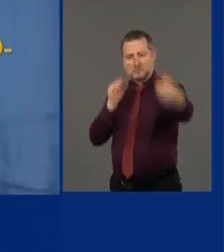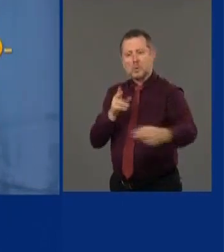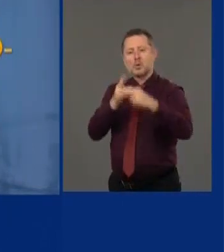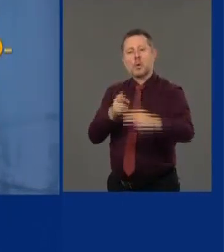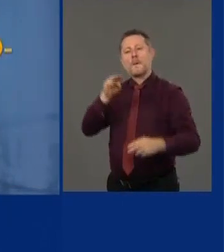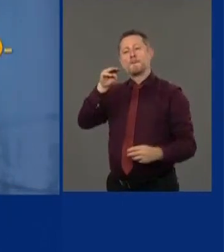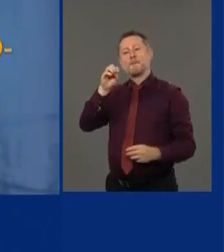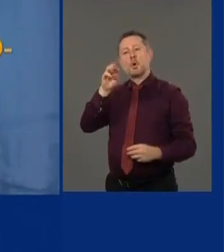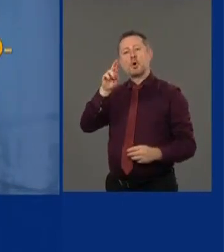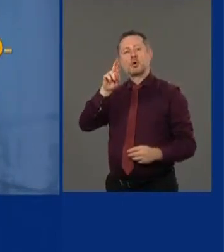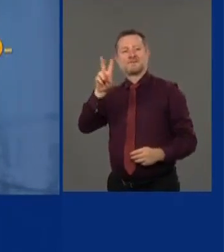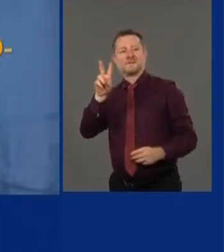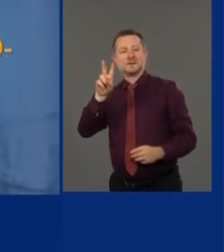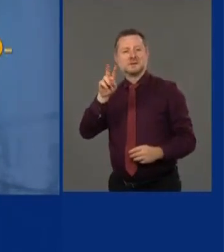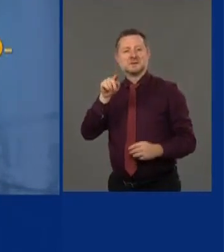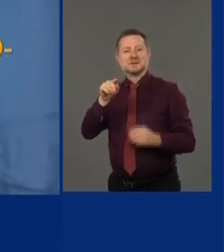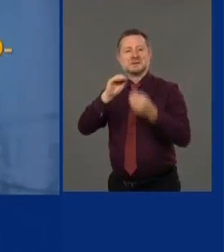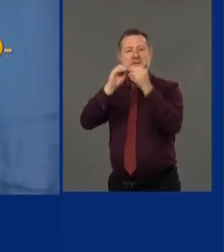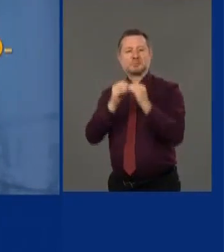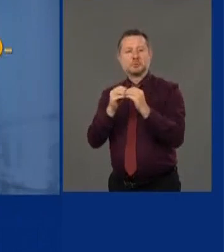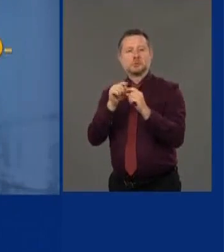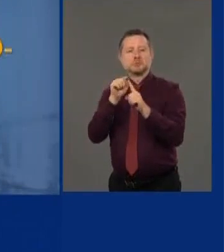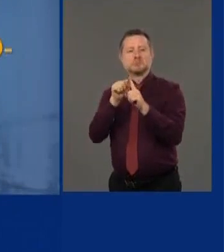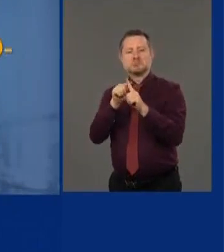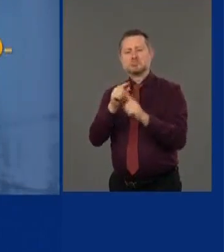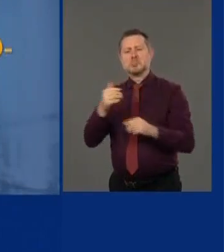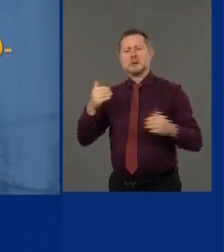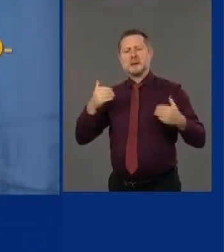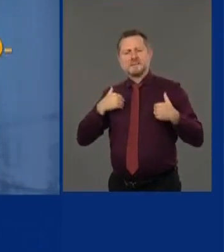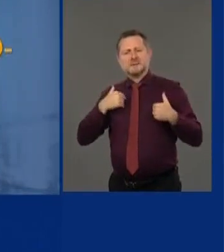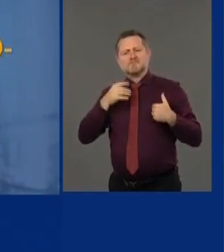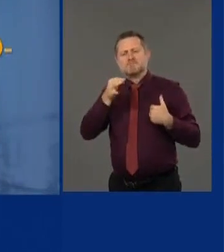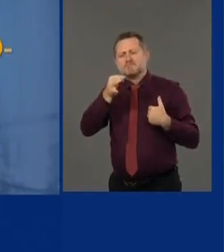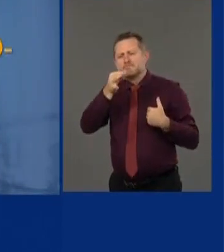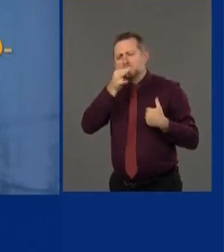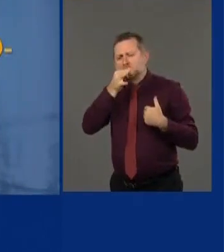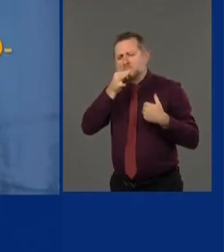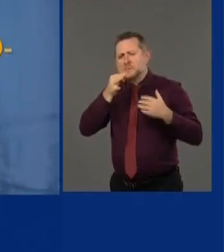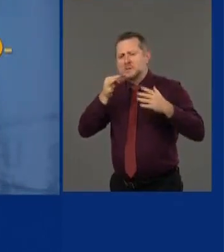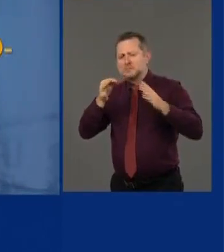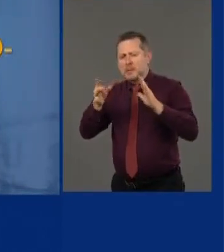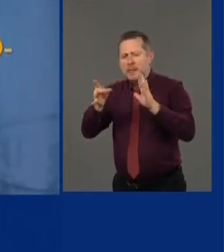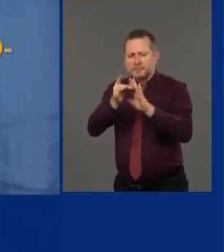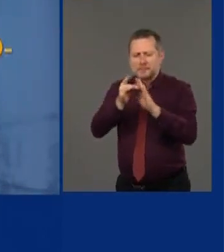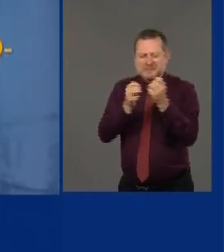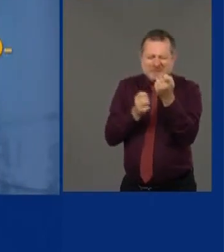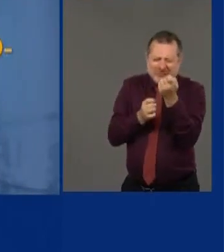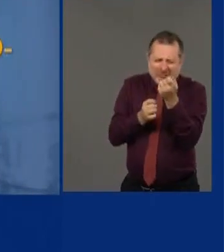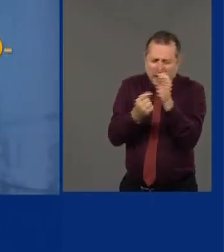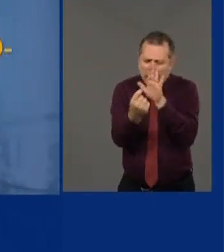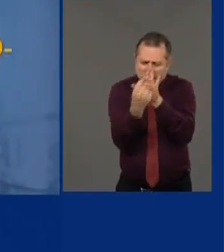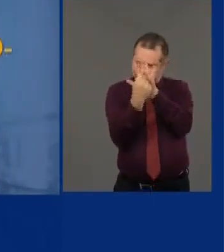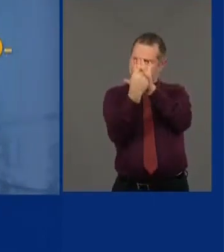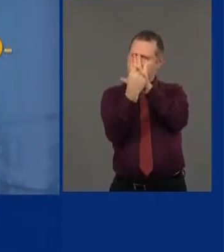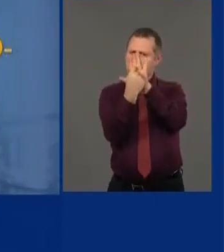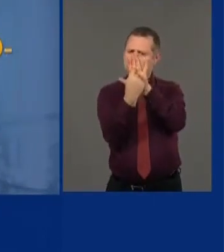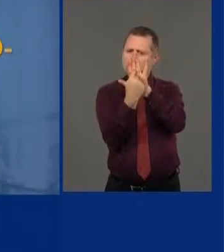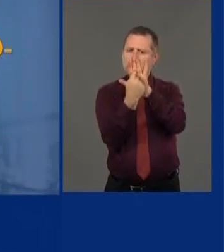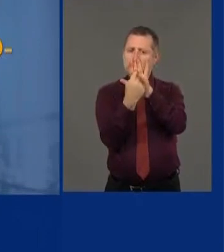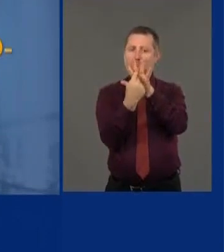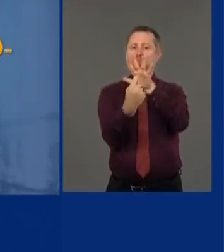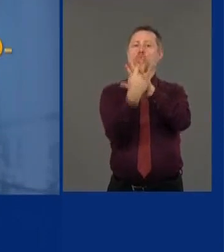different filters that filter out different size particles. And they have filters that can actually